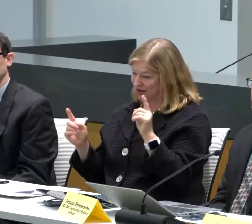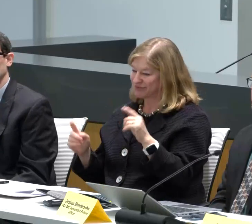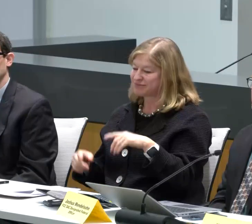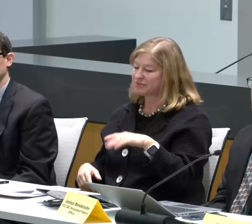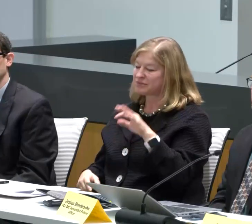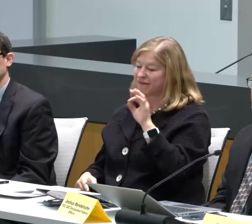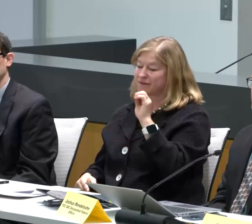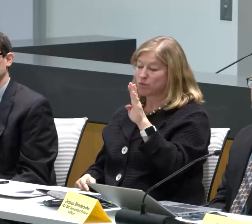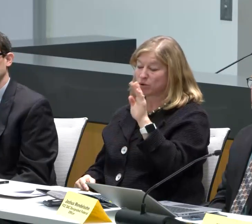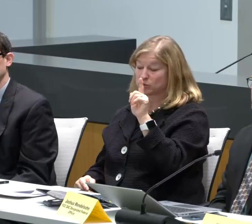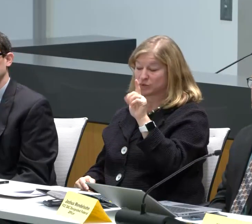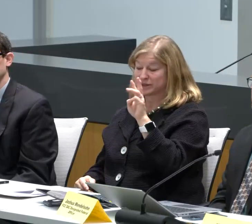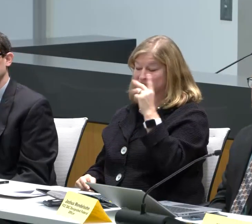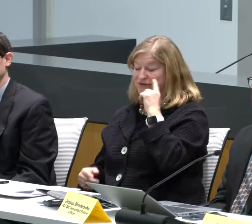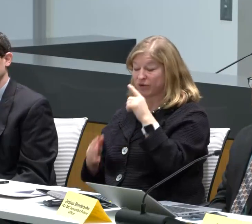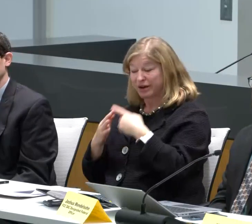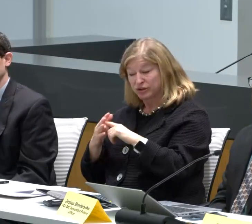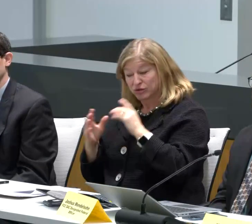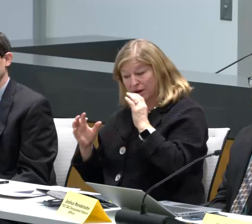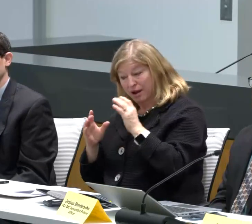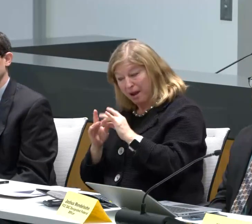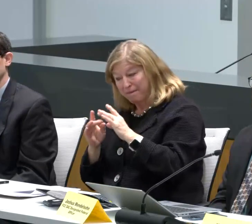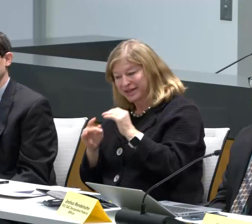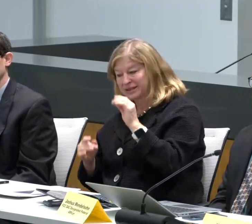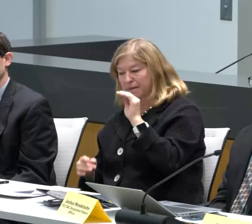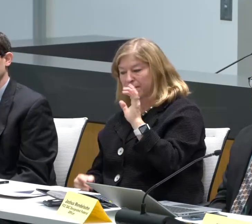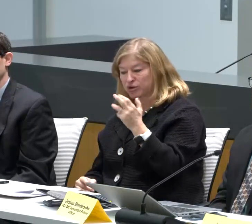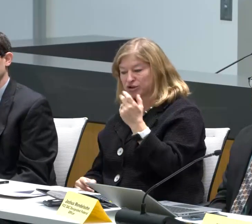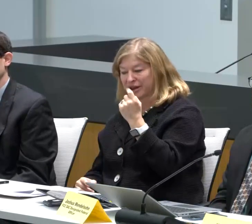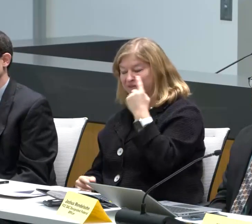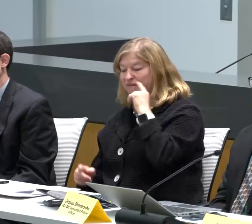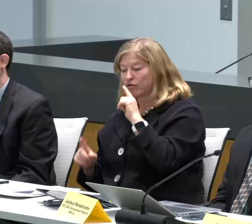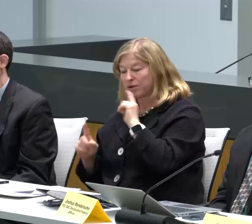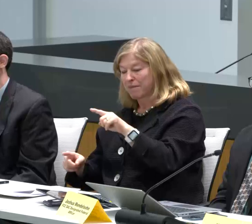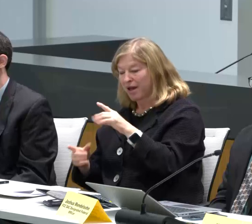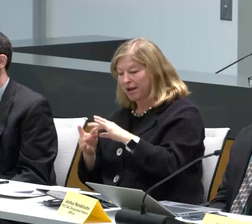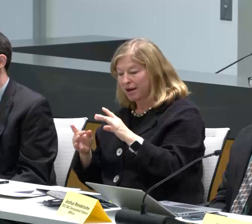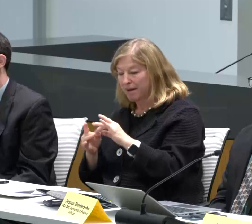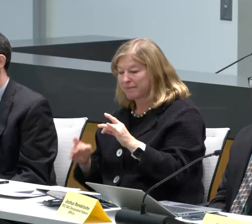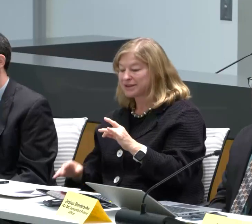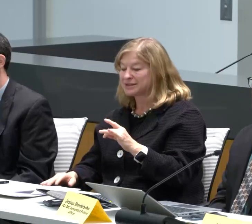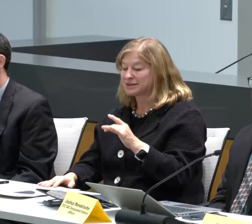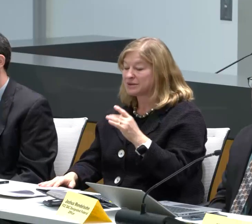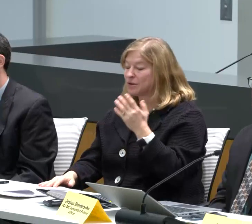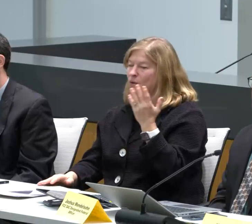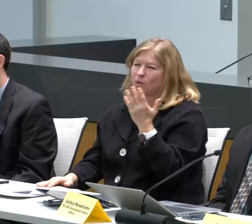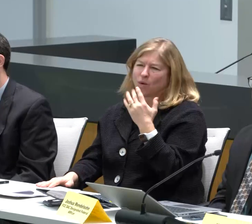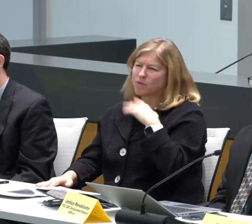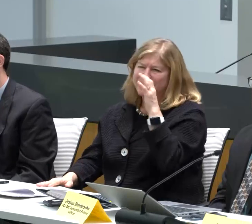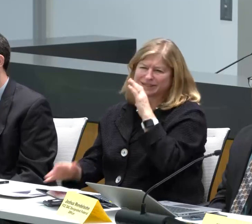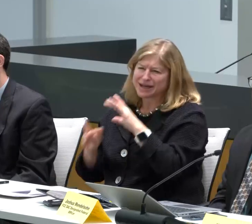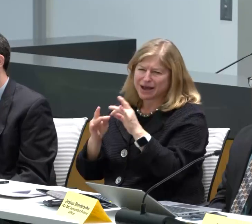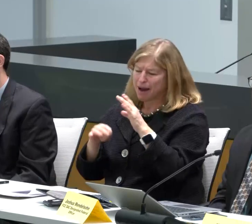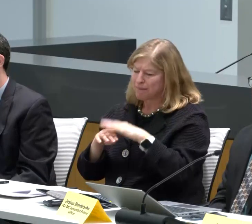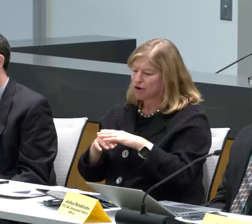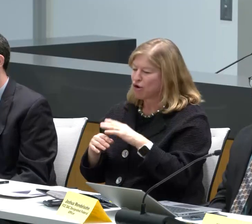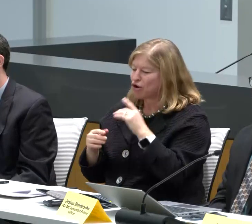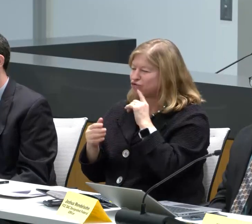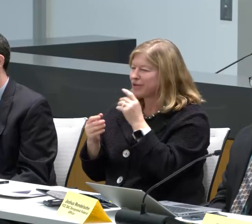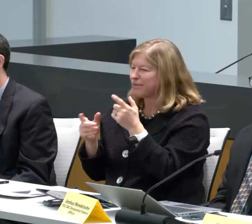Our comment period has already been announced. February 26 is the date for initial comments and March 11th for reply